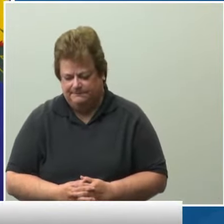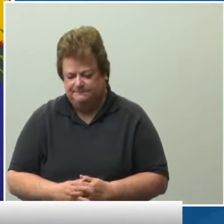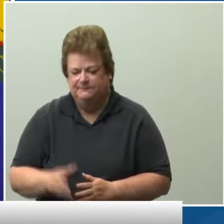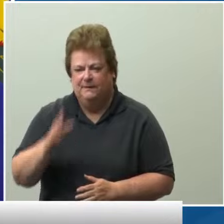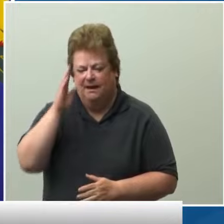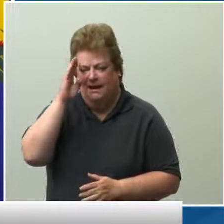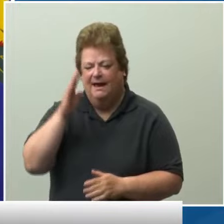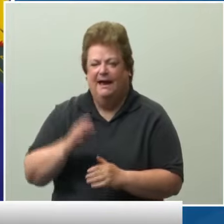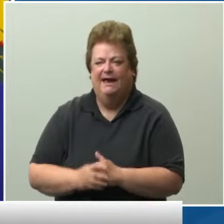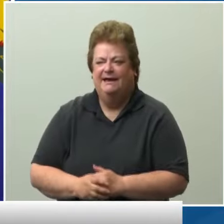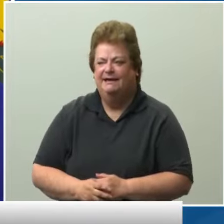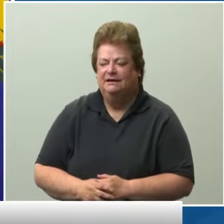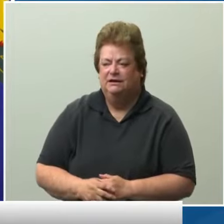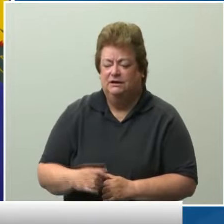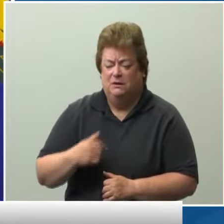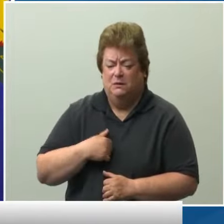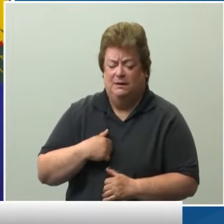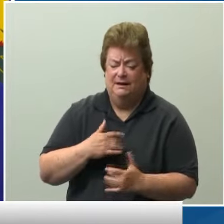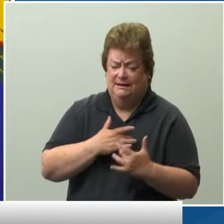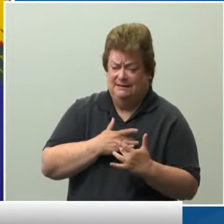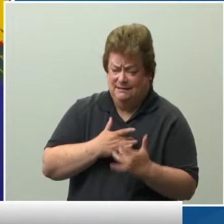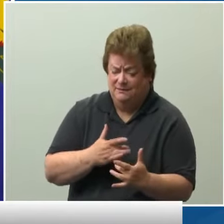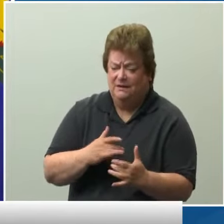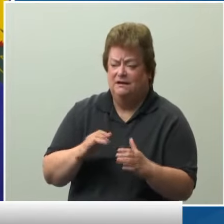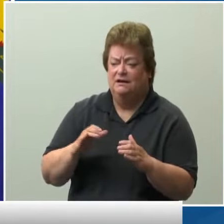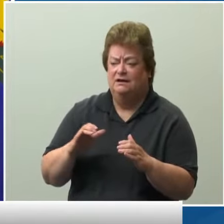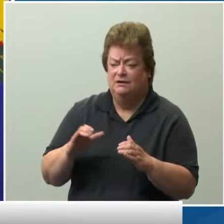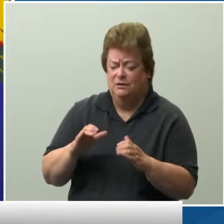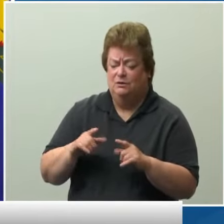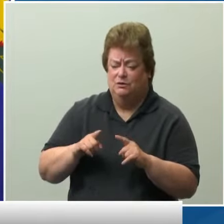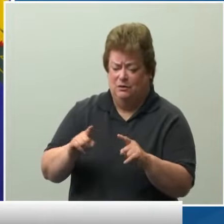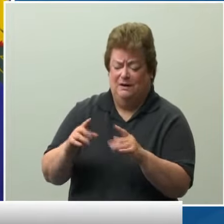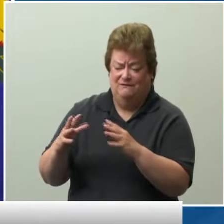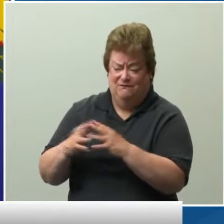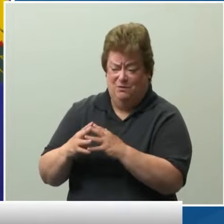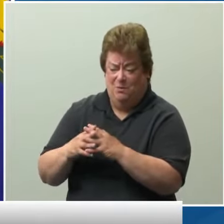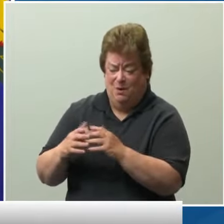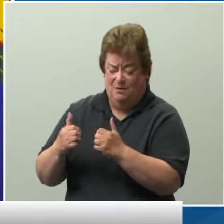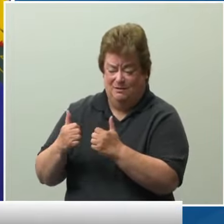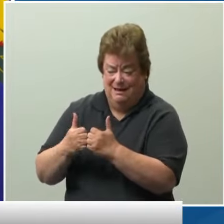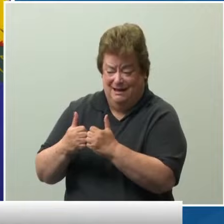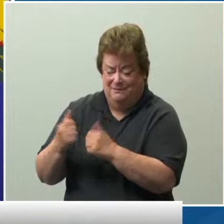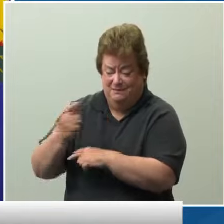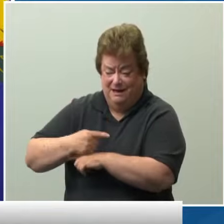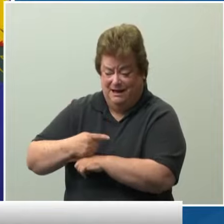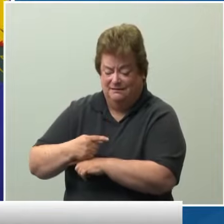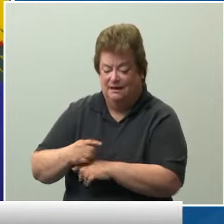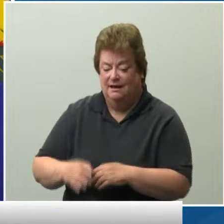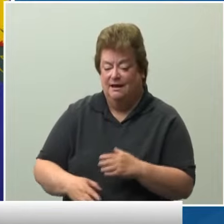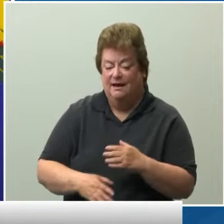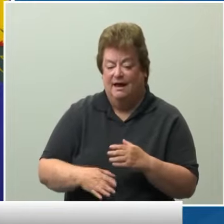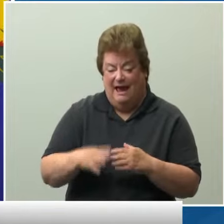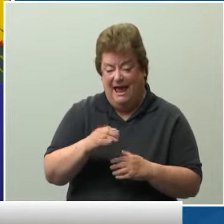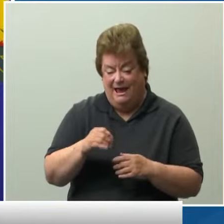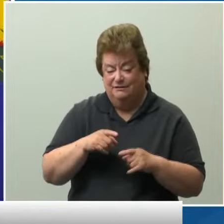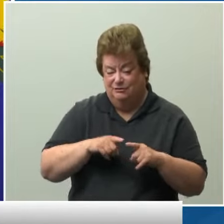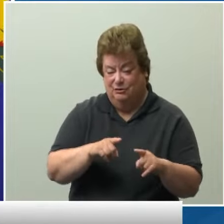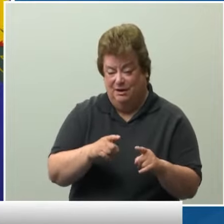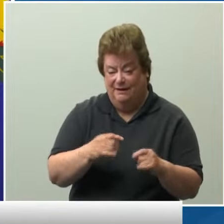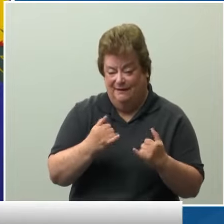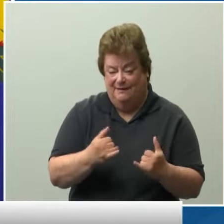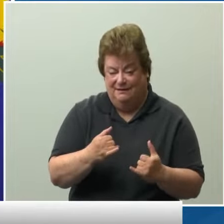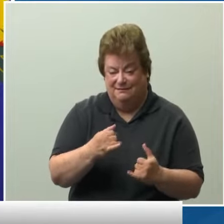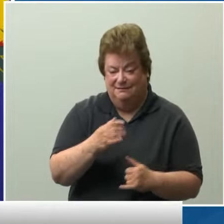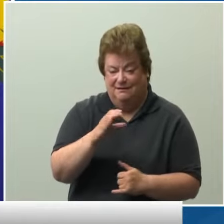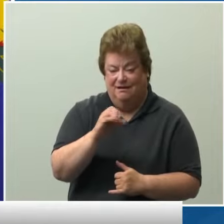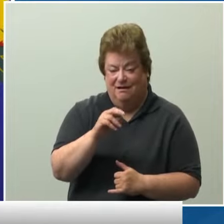Hi. So what we typically do on Husker football game days, as well as what we will do with this concert, is implement